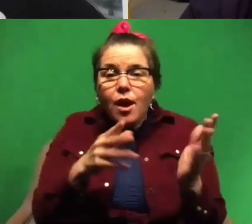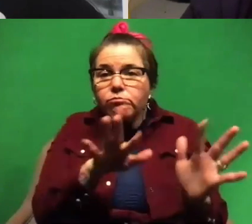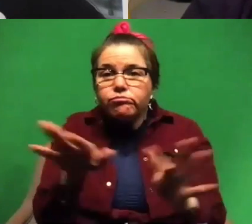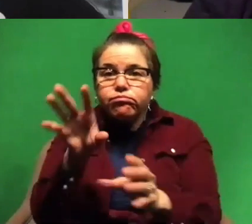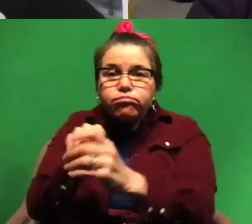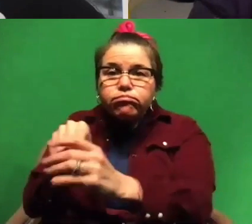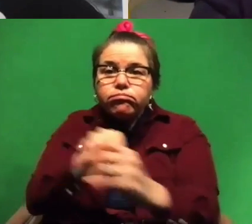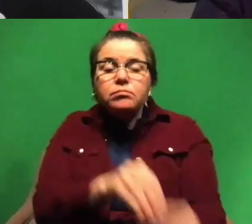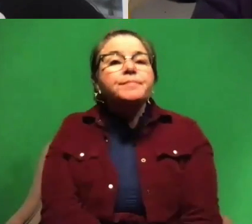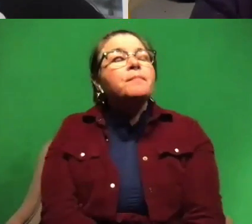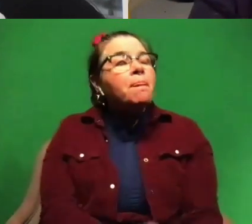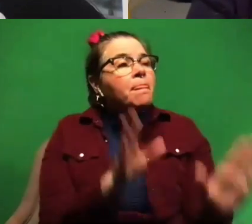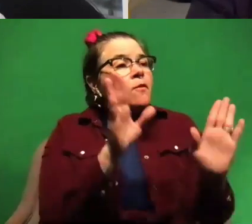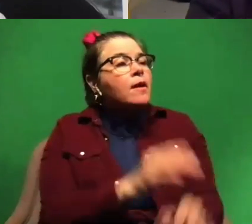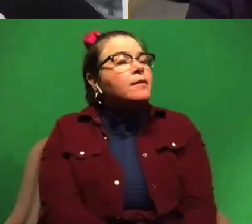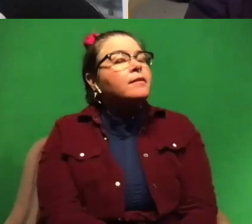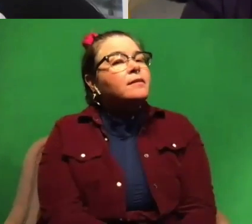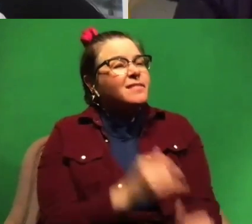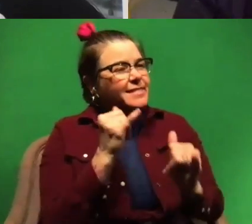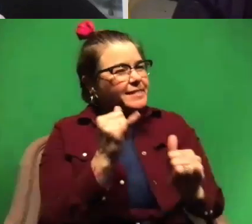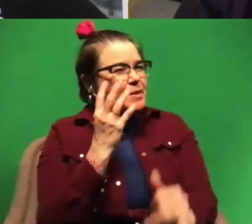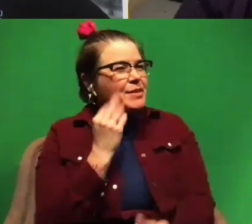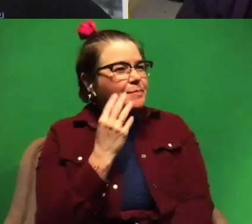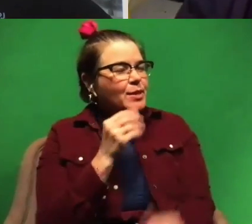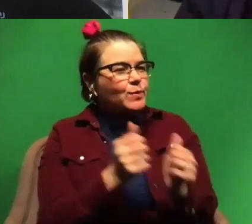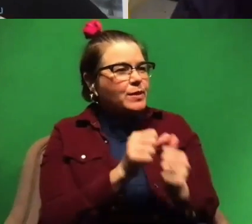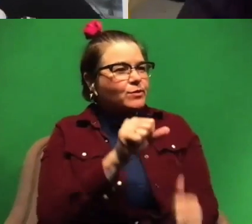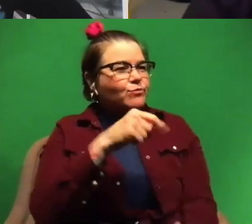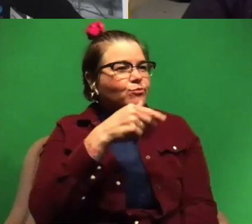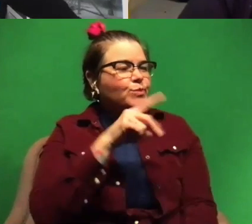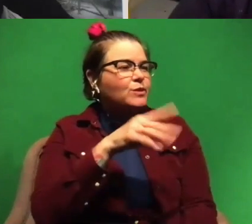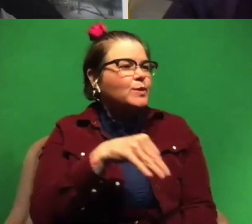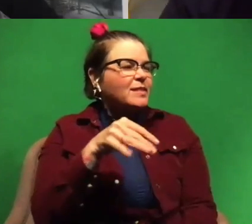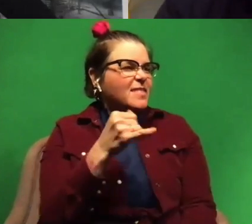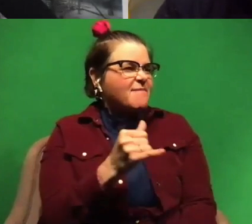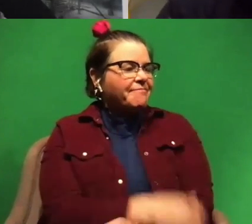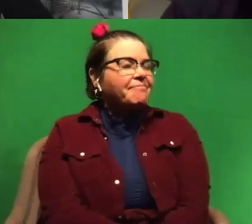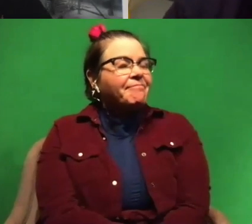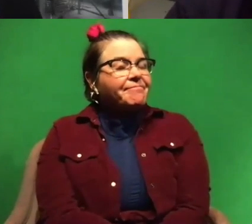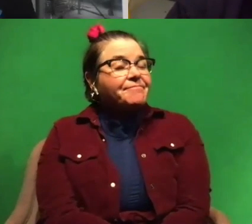Great. I had a pretty similar experience just with squid. So